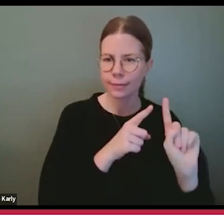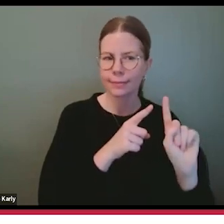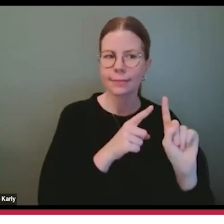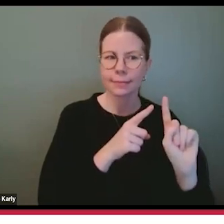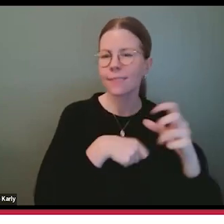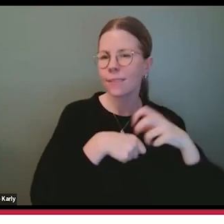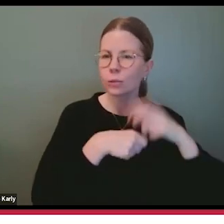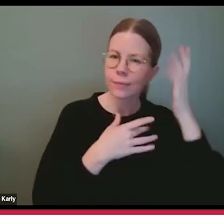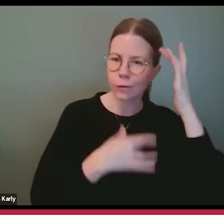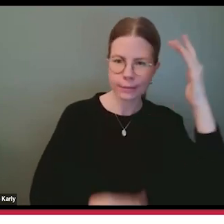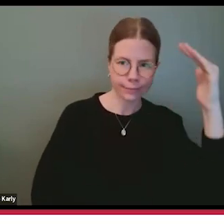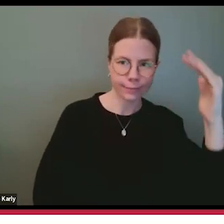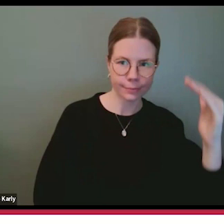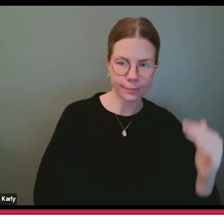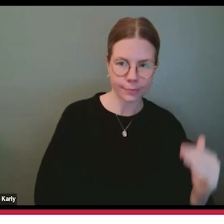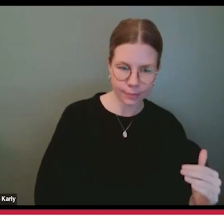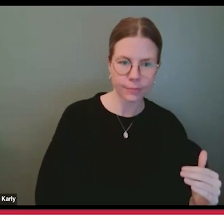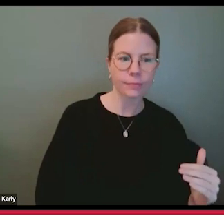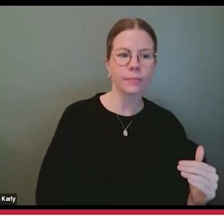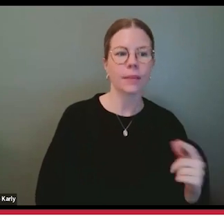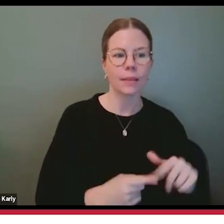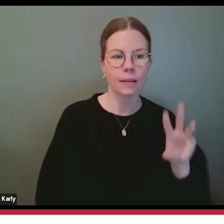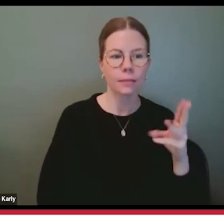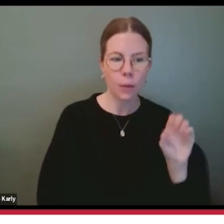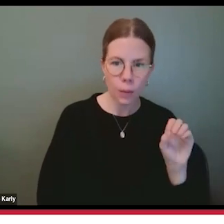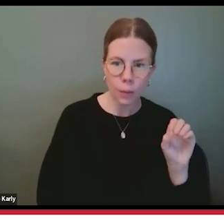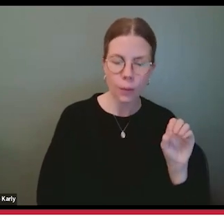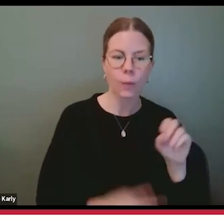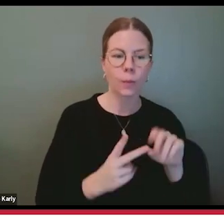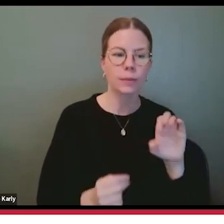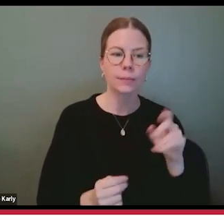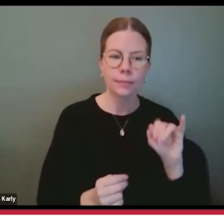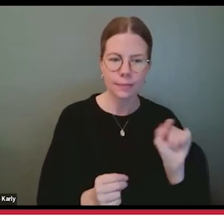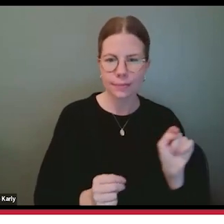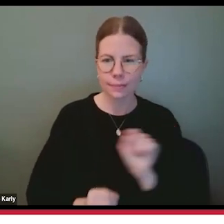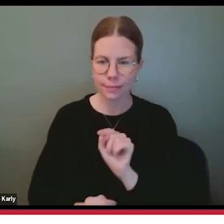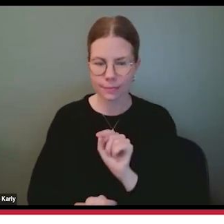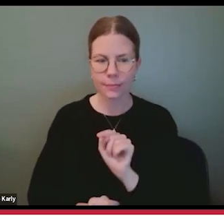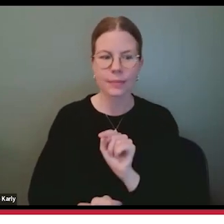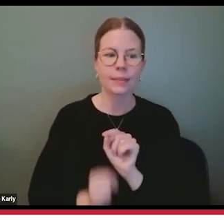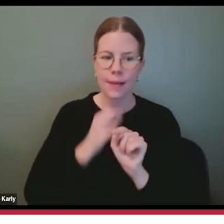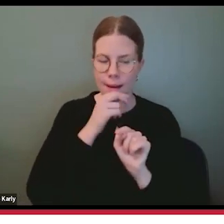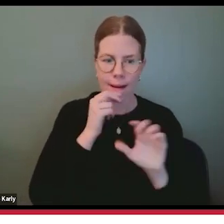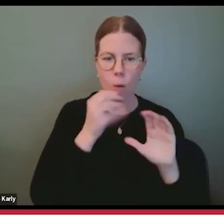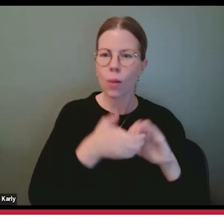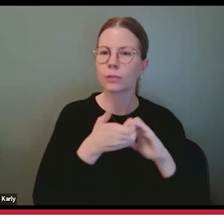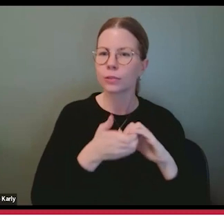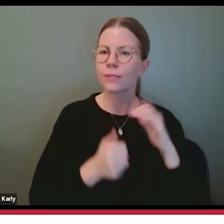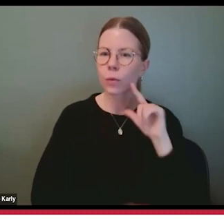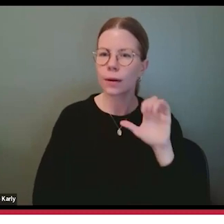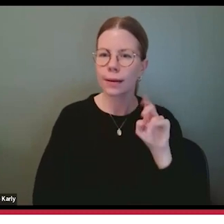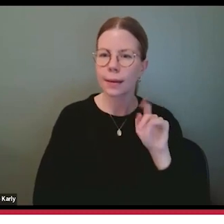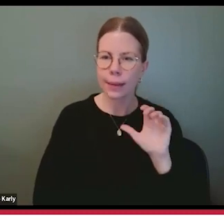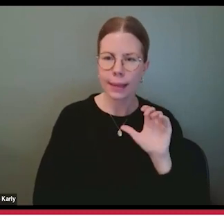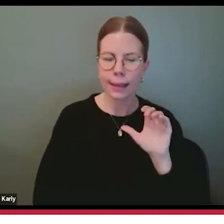National Institute for Allergy and Infectious Diseases, the Coalition for Epidemic Preparedness Innovations, or CEPI, which has been a real leader